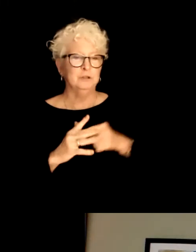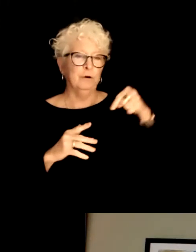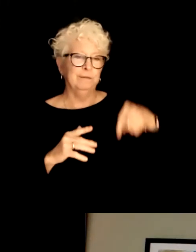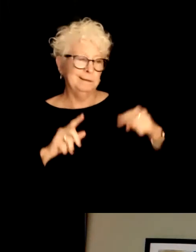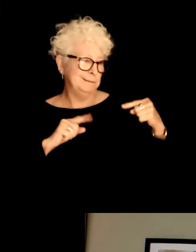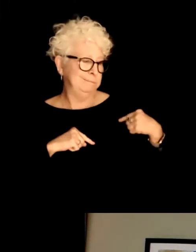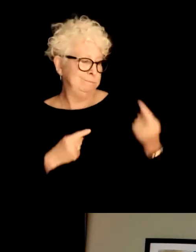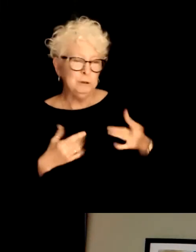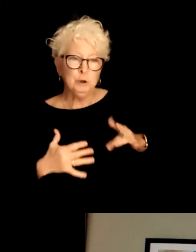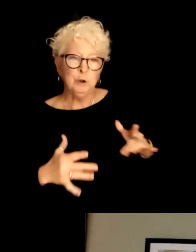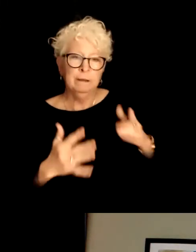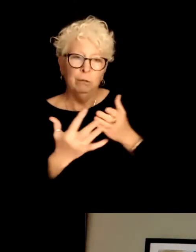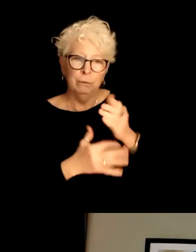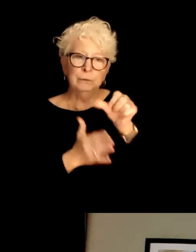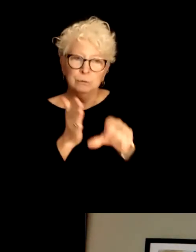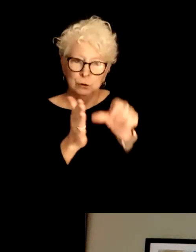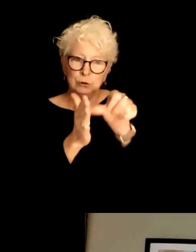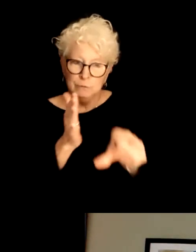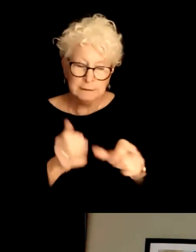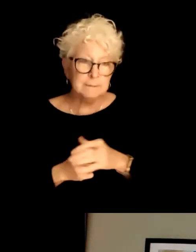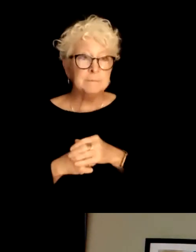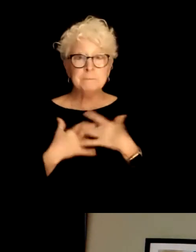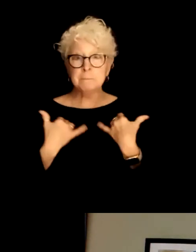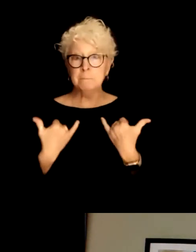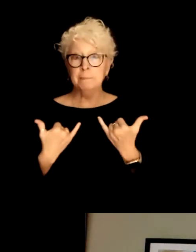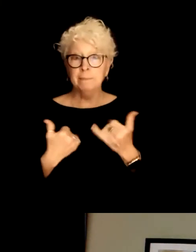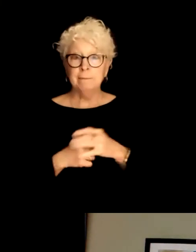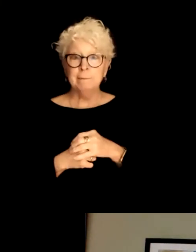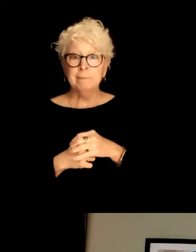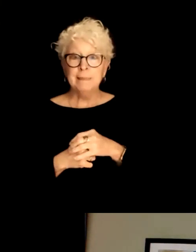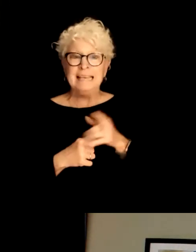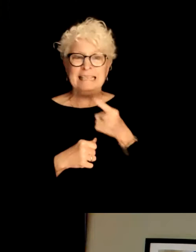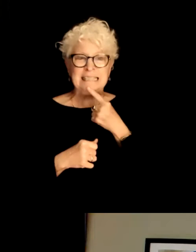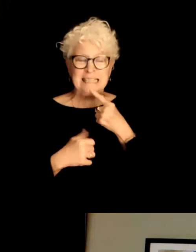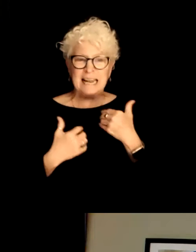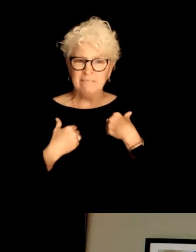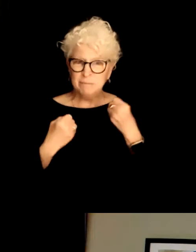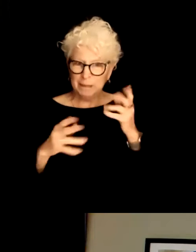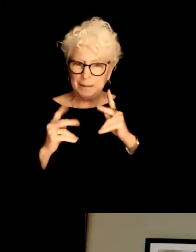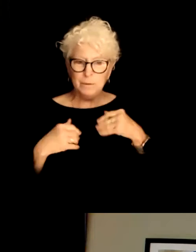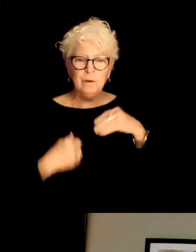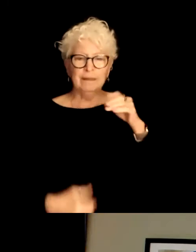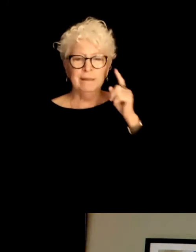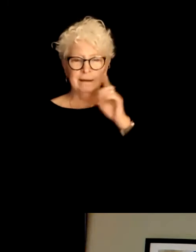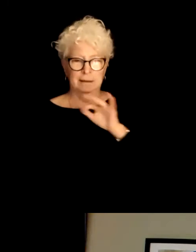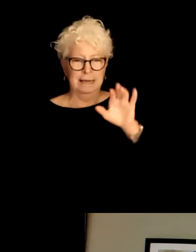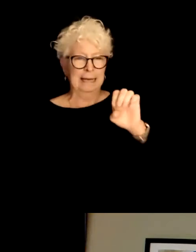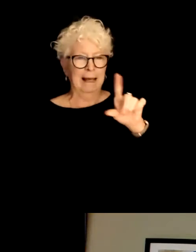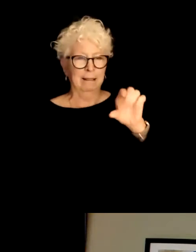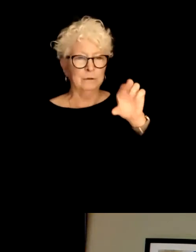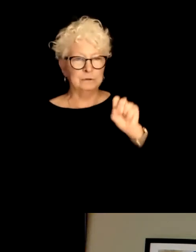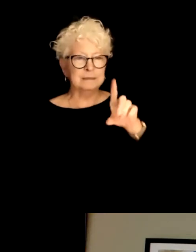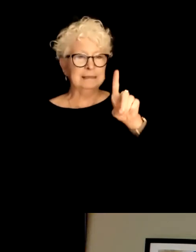me at the time was, I treat a lot of patients with Ehlers-Danlos Syndrome, and some